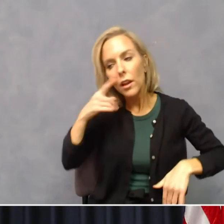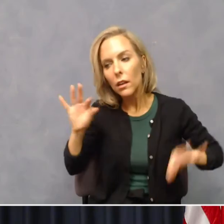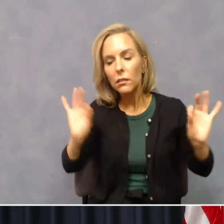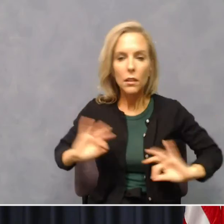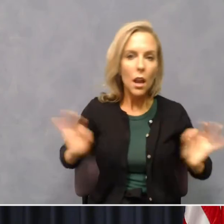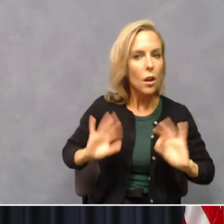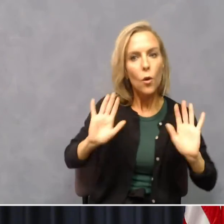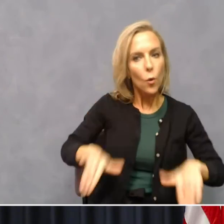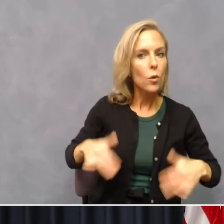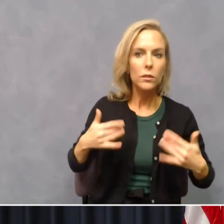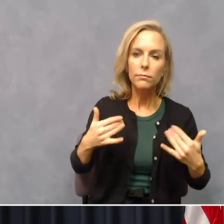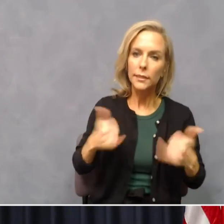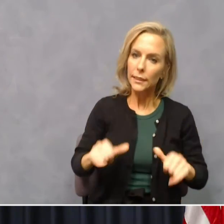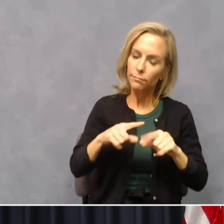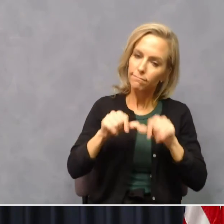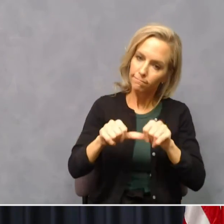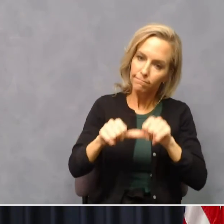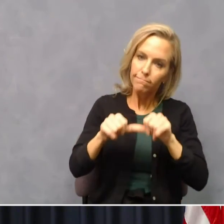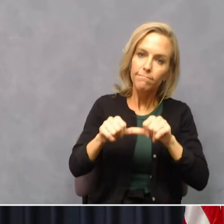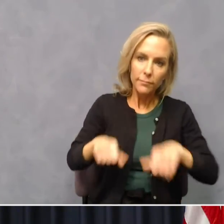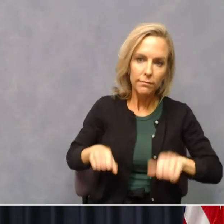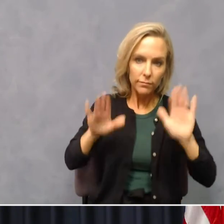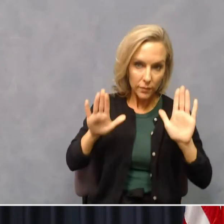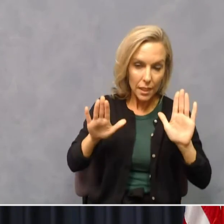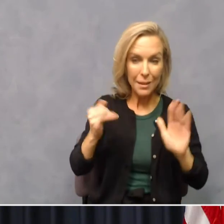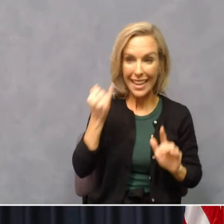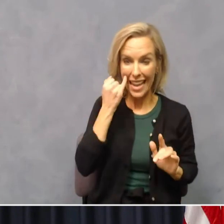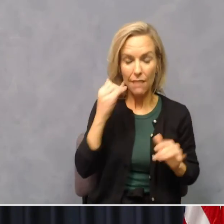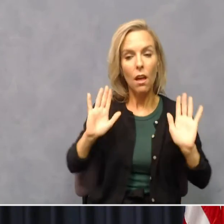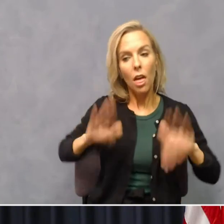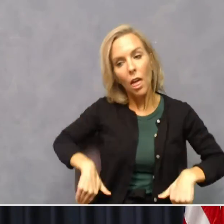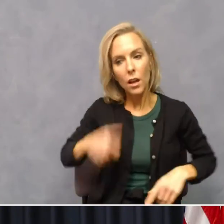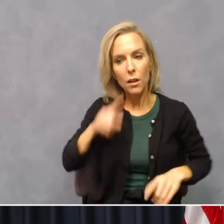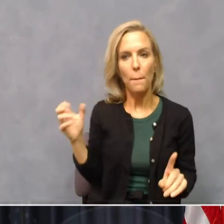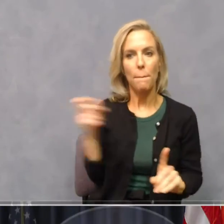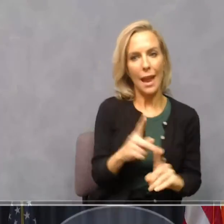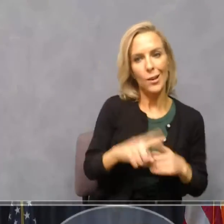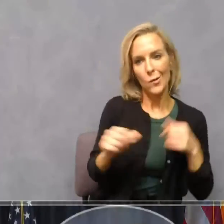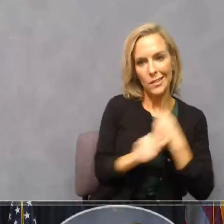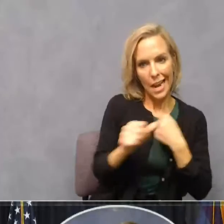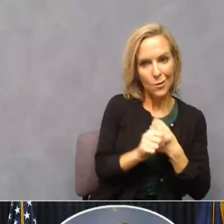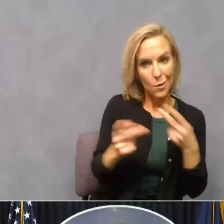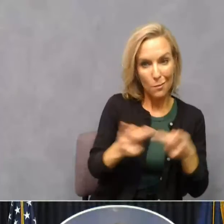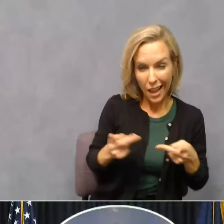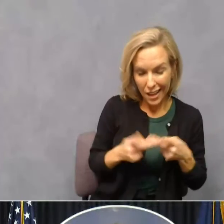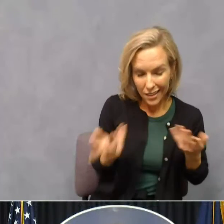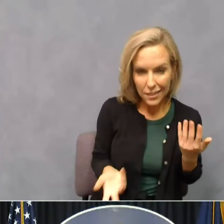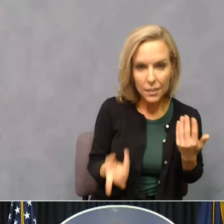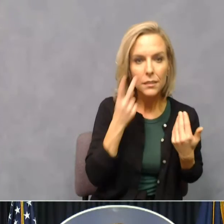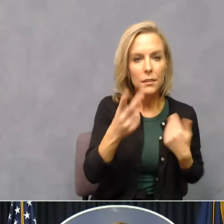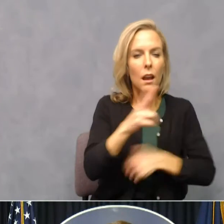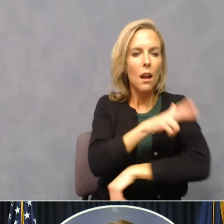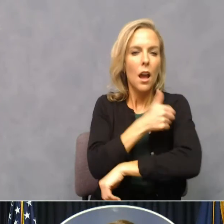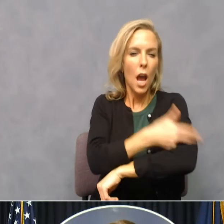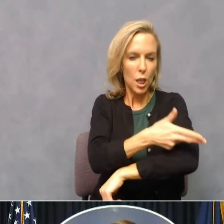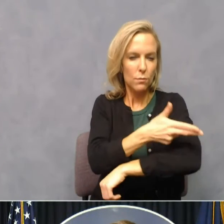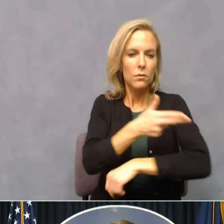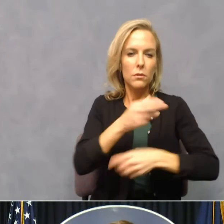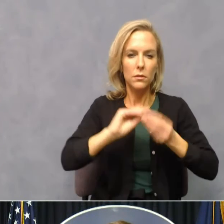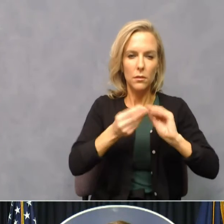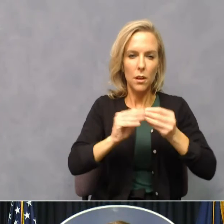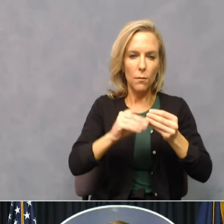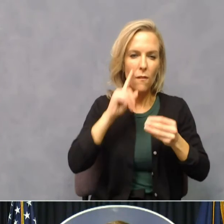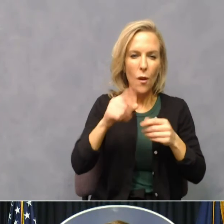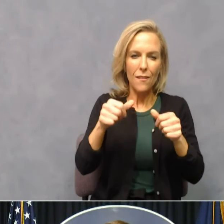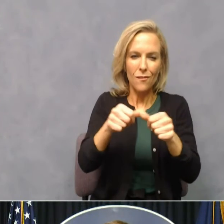very quickly to a more dangerous place. Let's look at our hospital capacity by region. Again, another indicator. We're